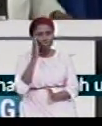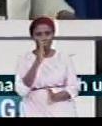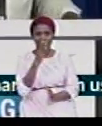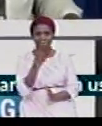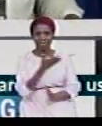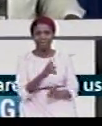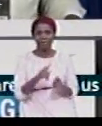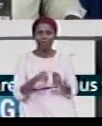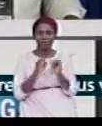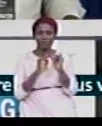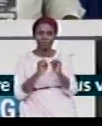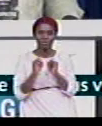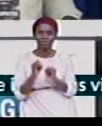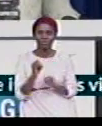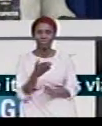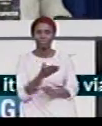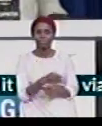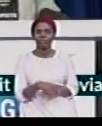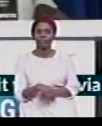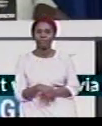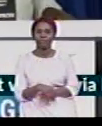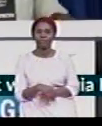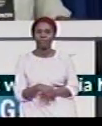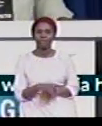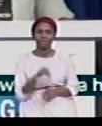The pastor should be there to interview them.